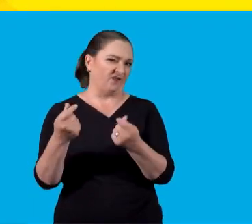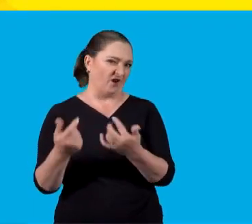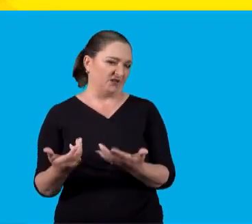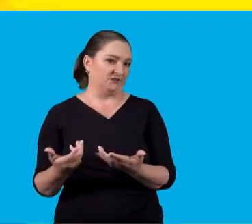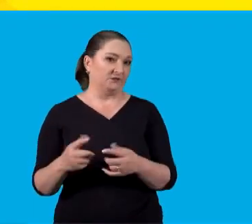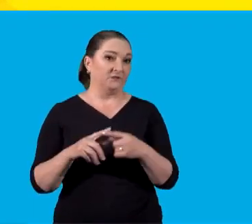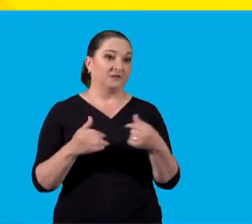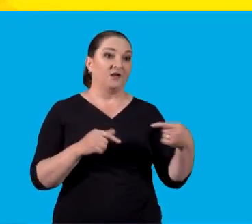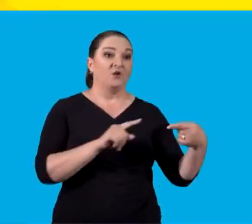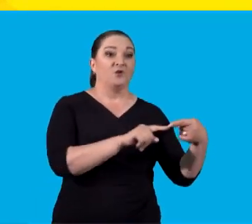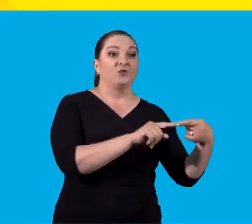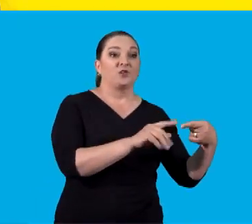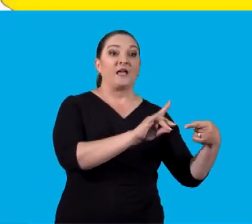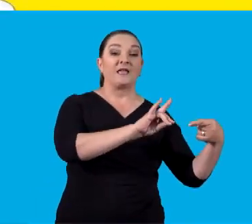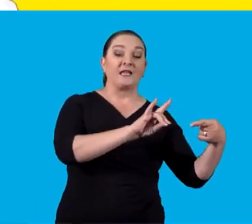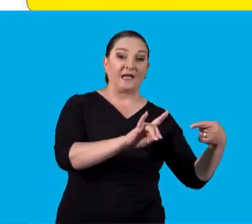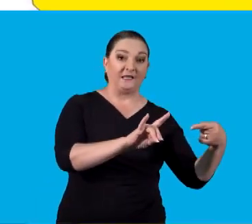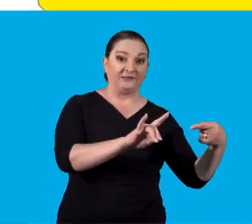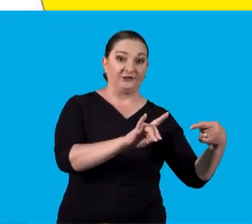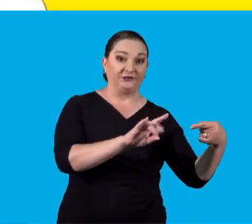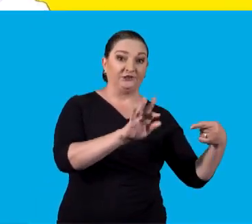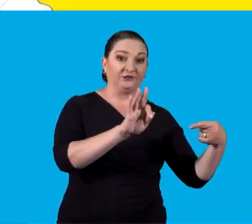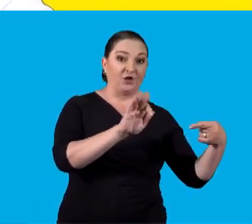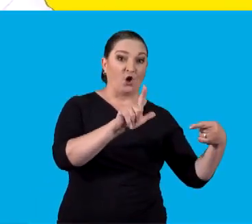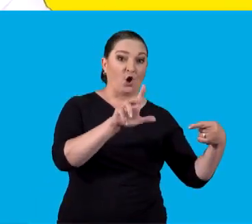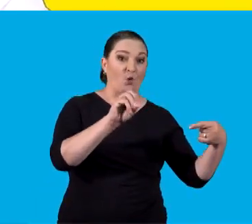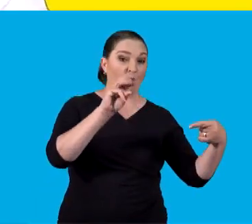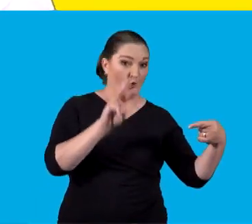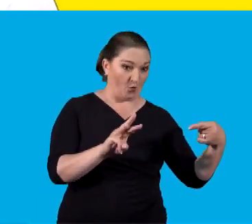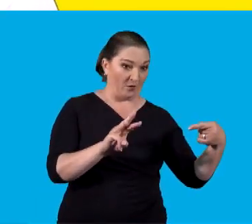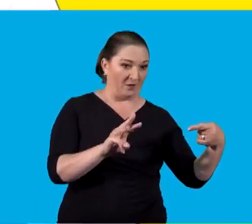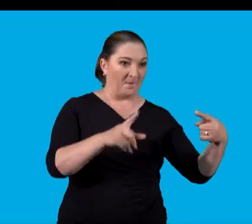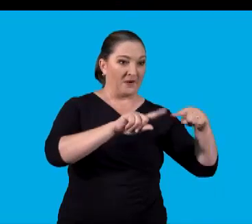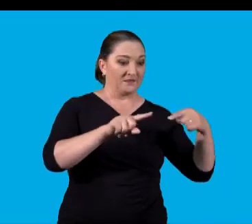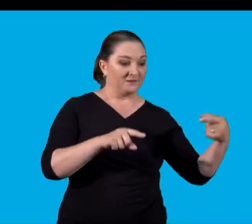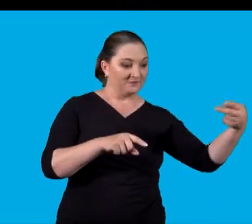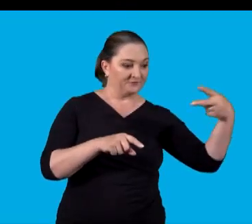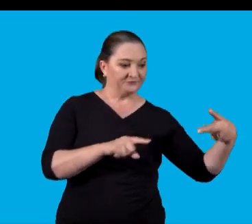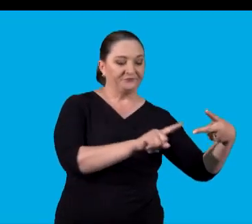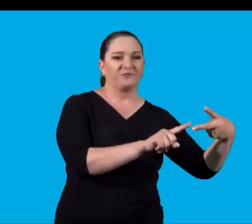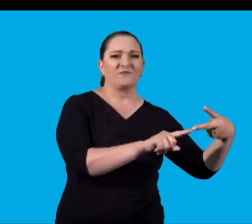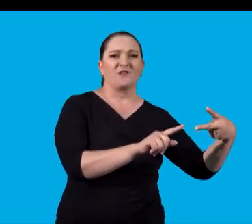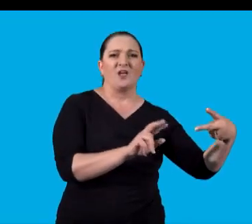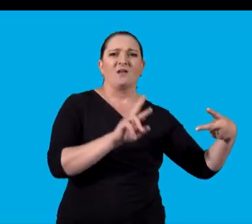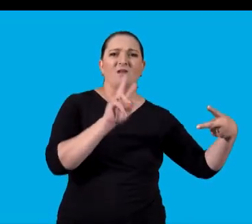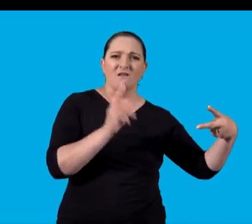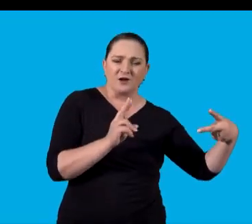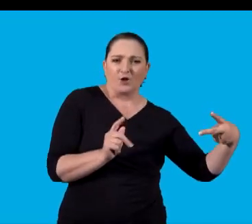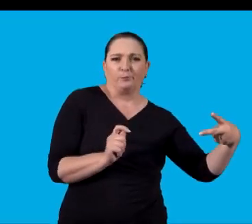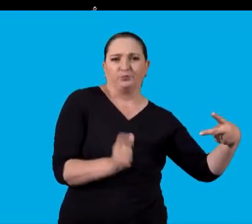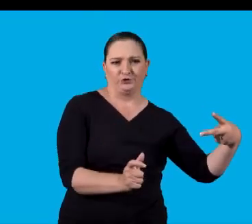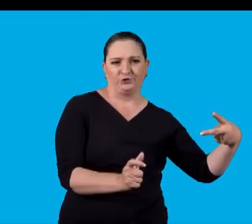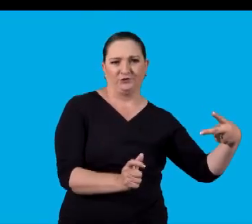cash flow statement under the financing activities. This is a cash inflow. On the repurchase of shares now,